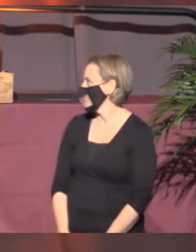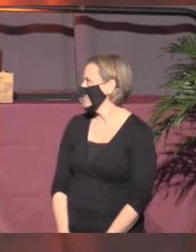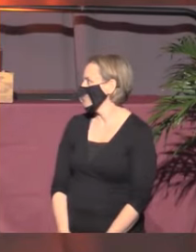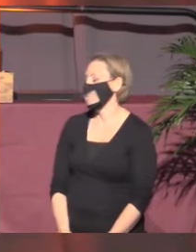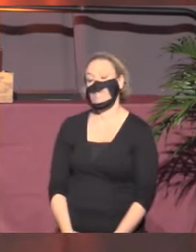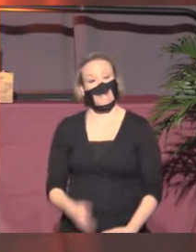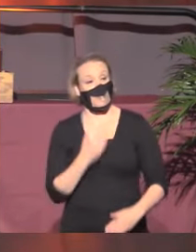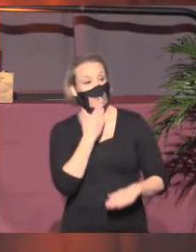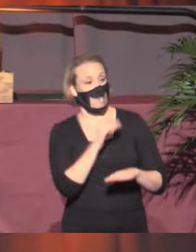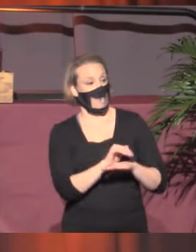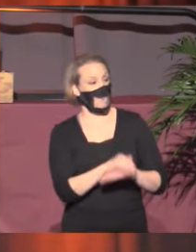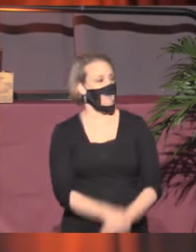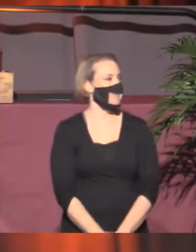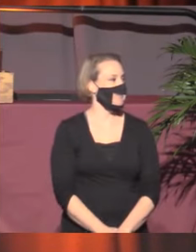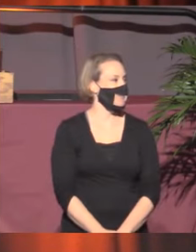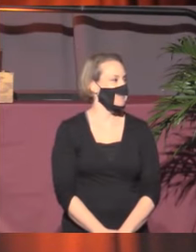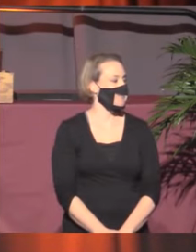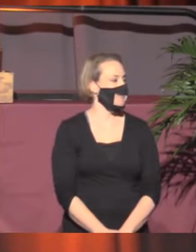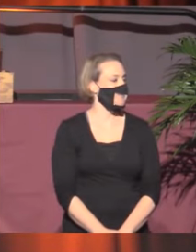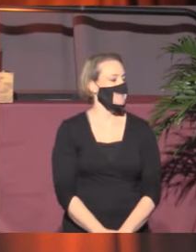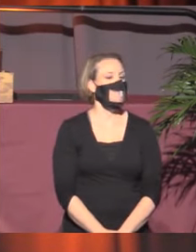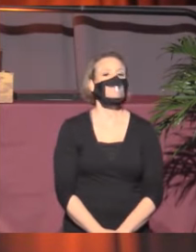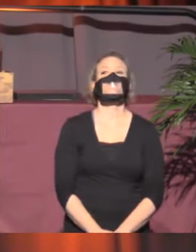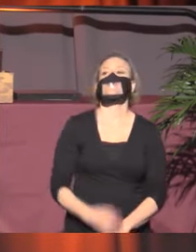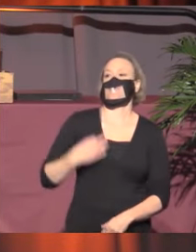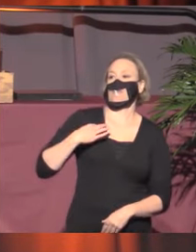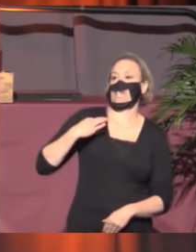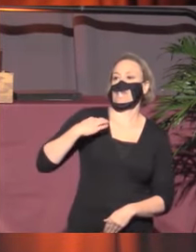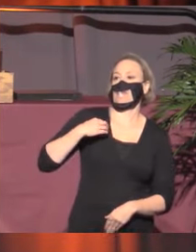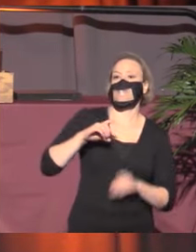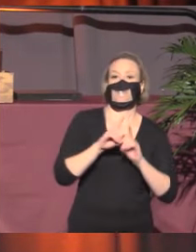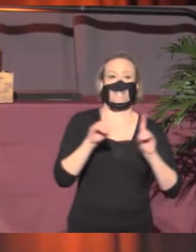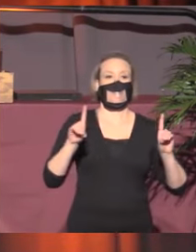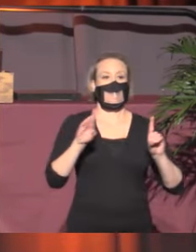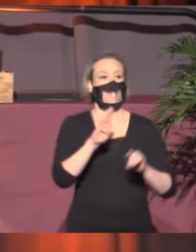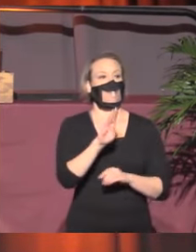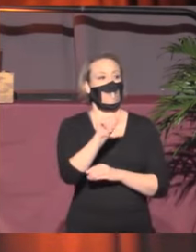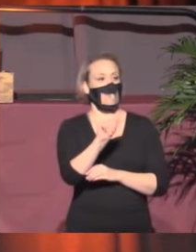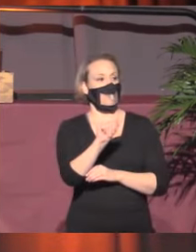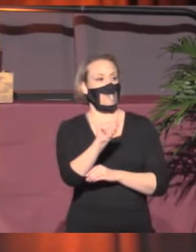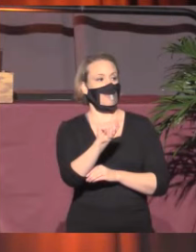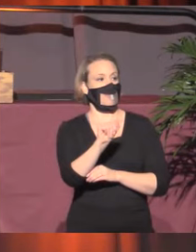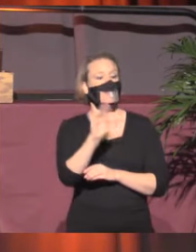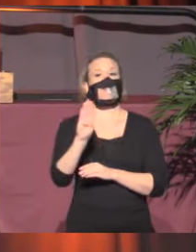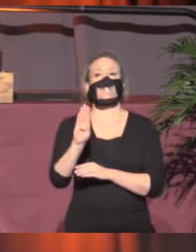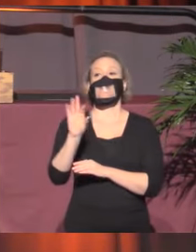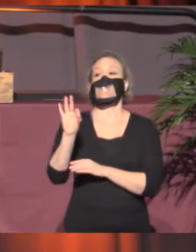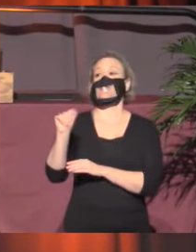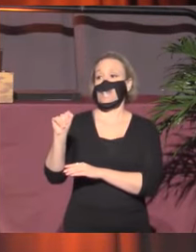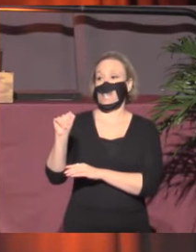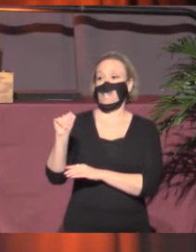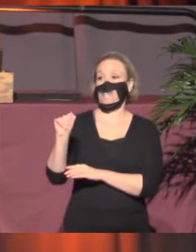Good evening. Will the candidates for the degree of Bachelor of Arts, Bachelor of Fine Arts,